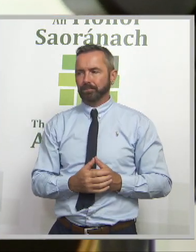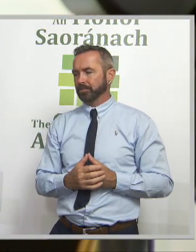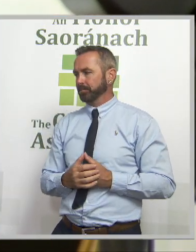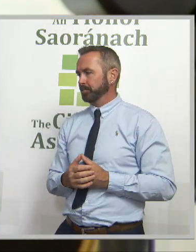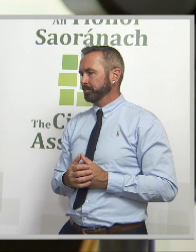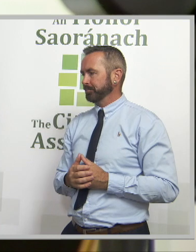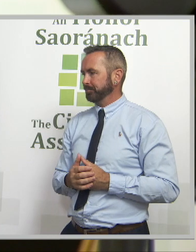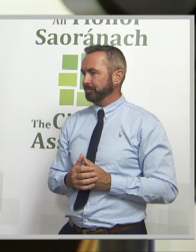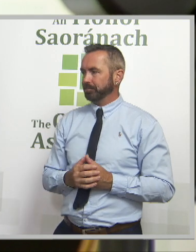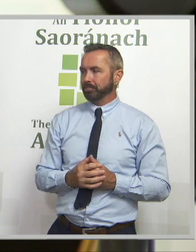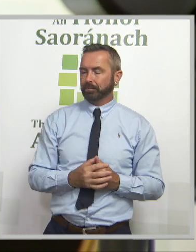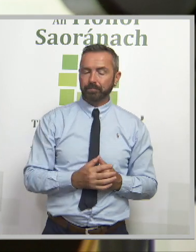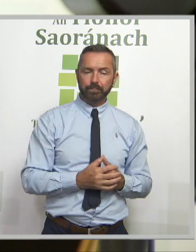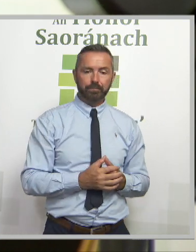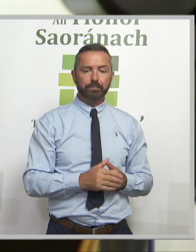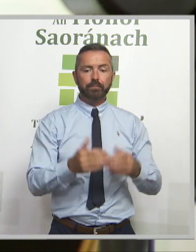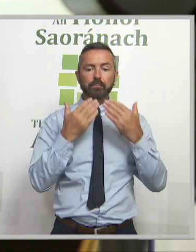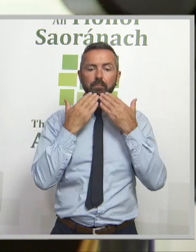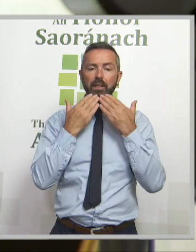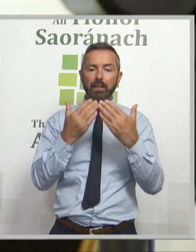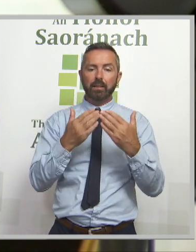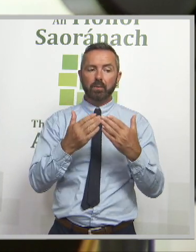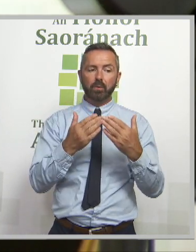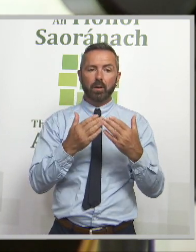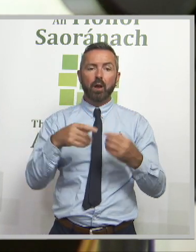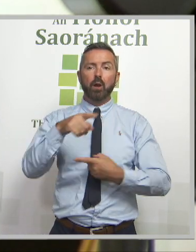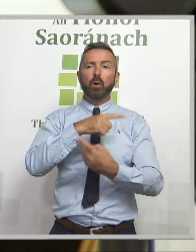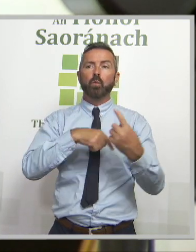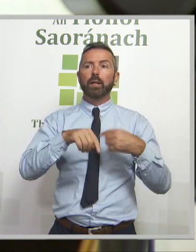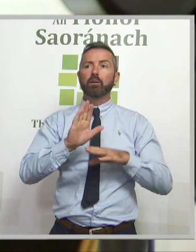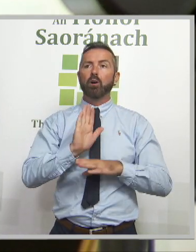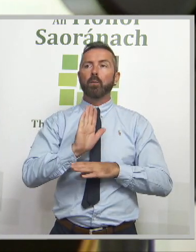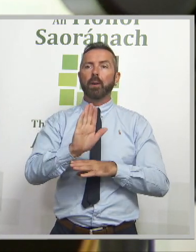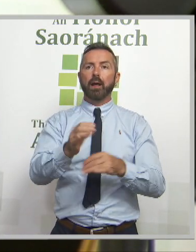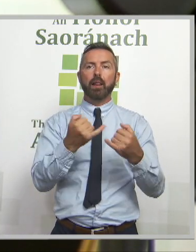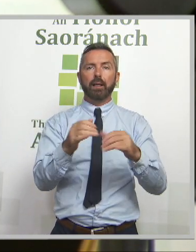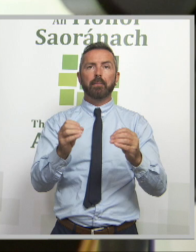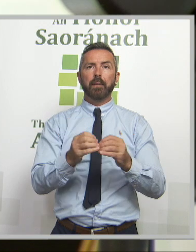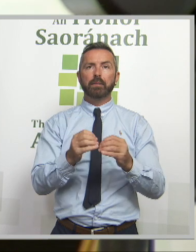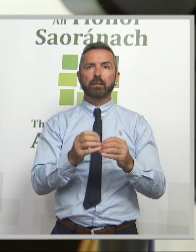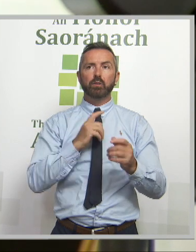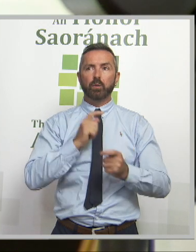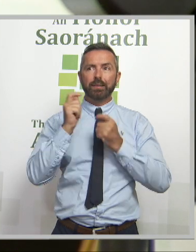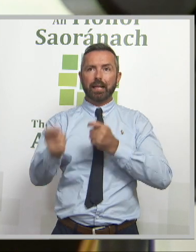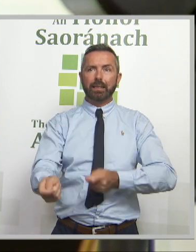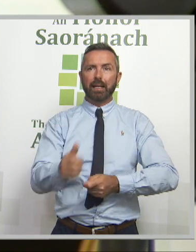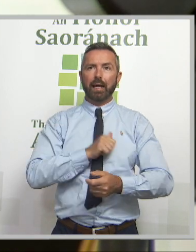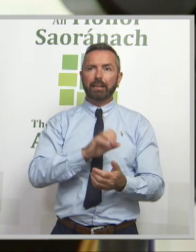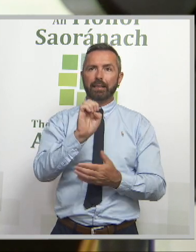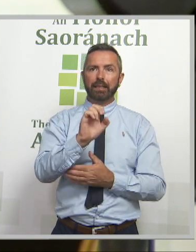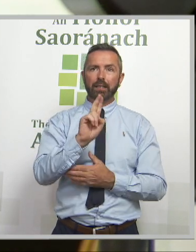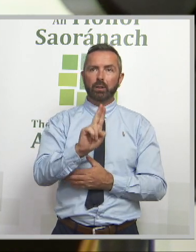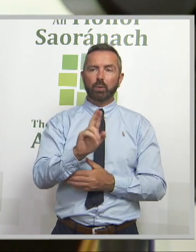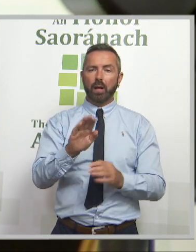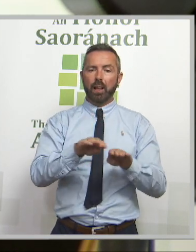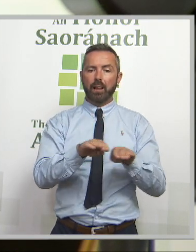Thank you. So we're obliged, as I was saying in my presentation, to designate at EU level a suite of habitats that